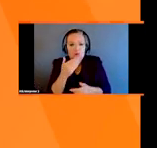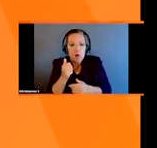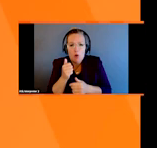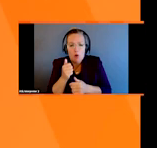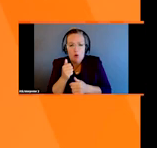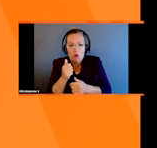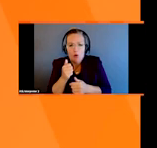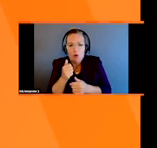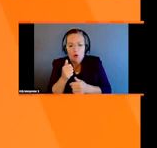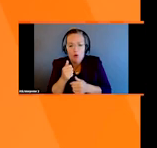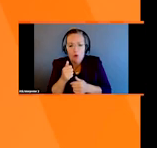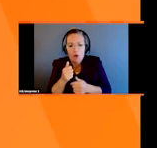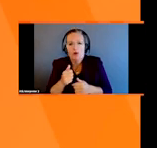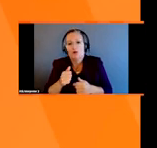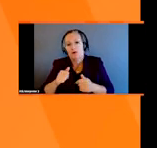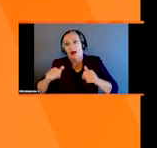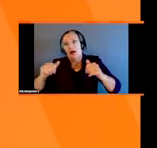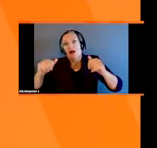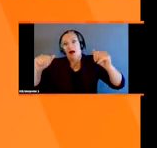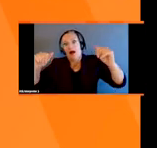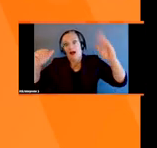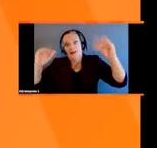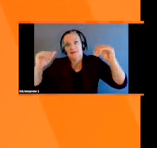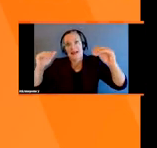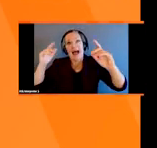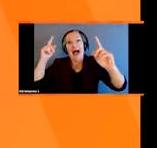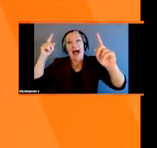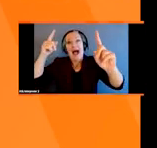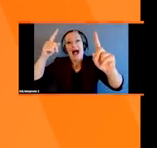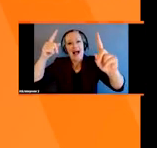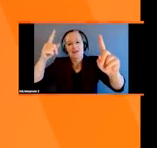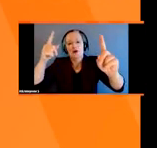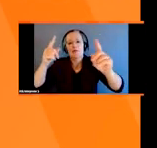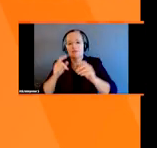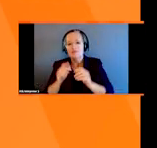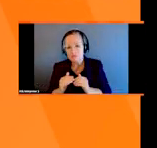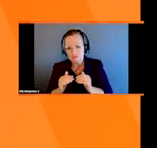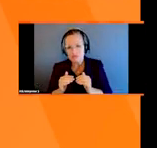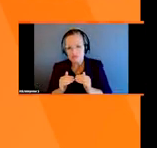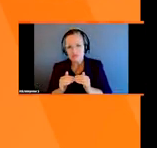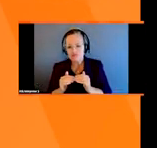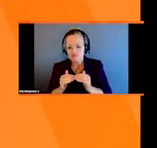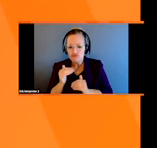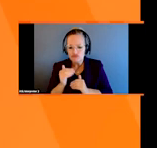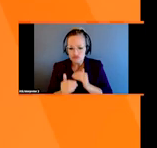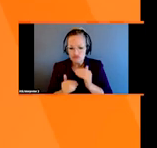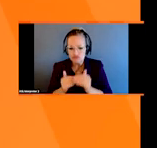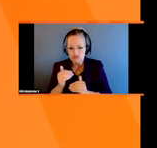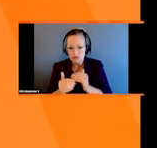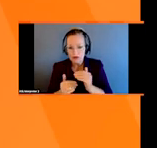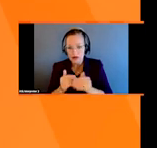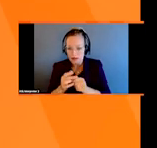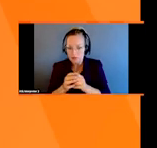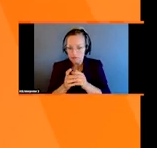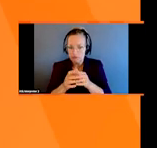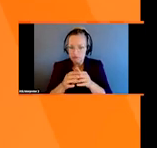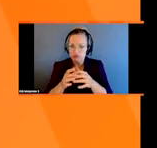start small with low expectations and then grow it into like a full budget with higher expectations.